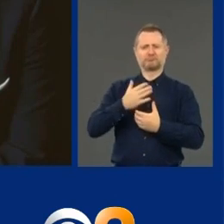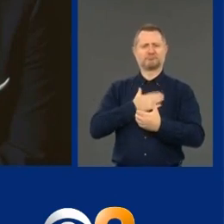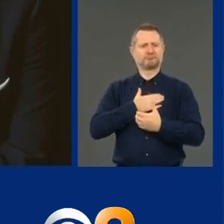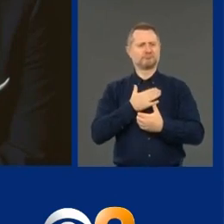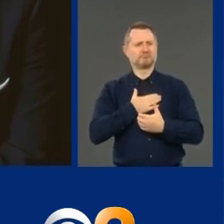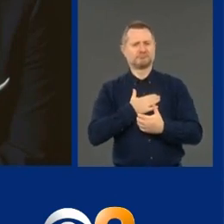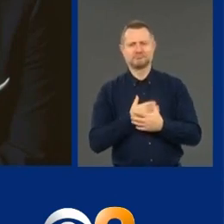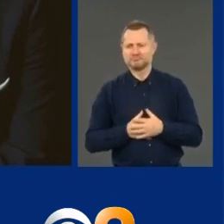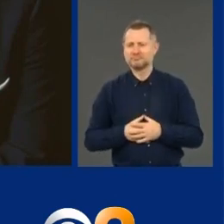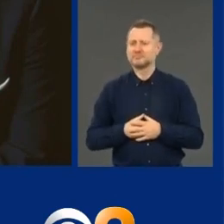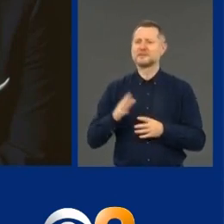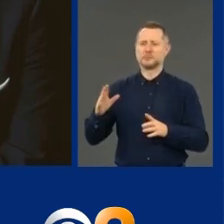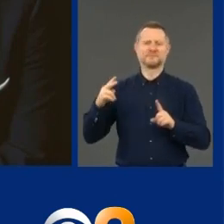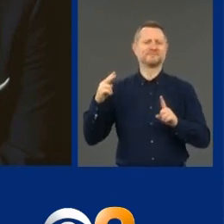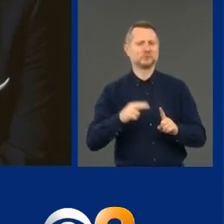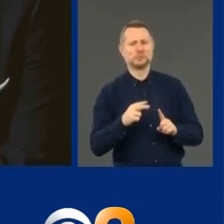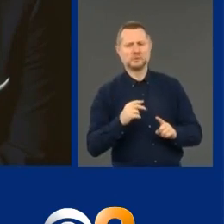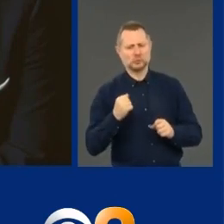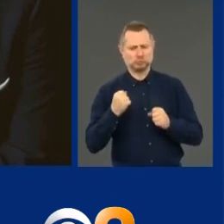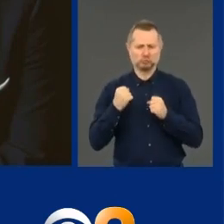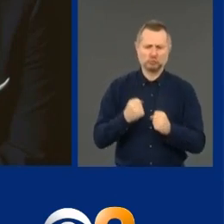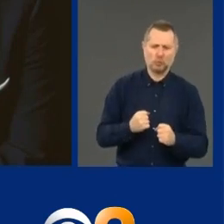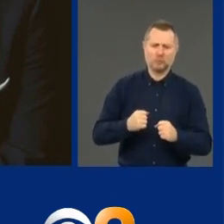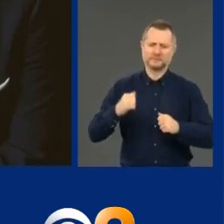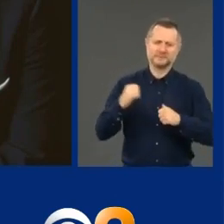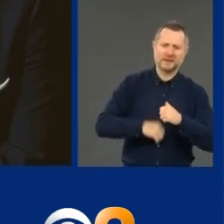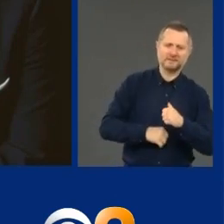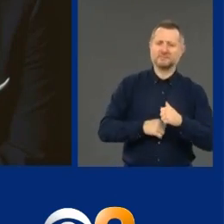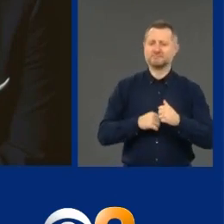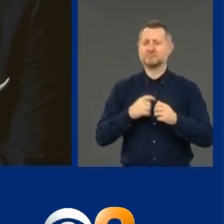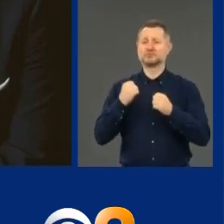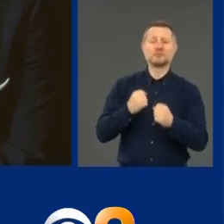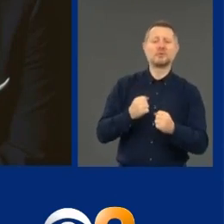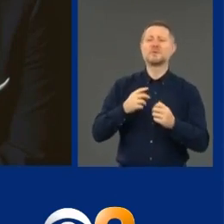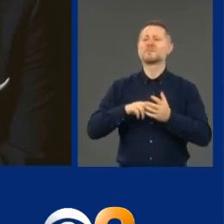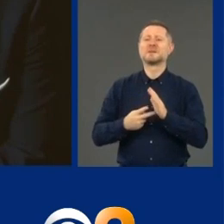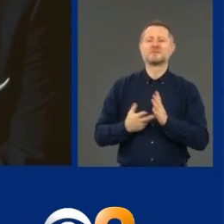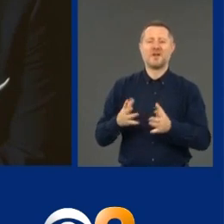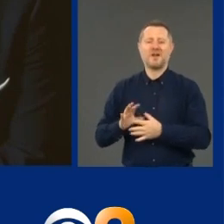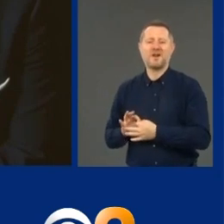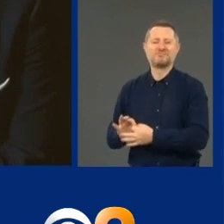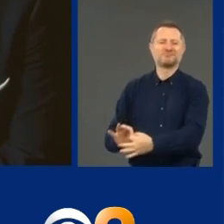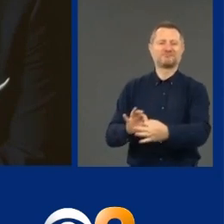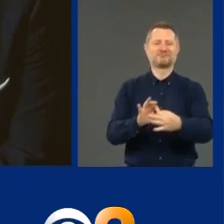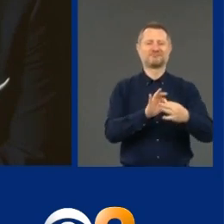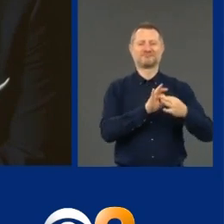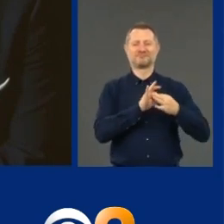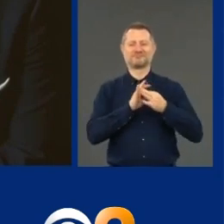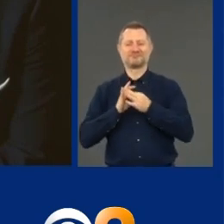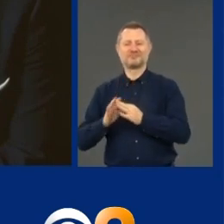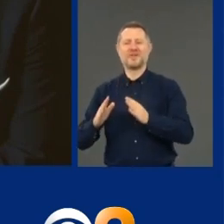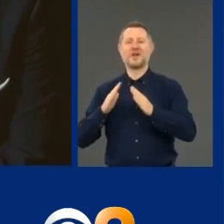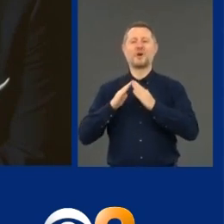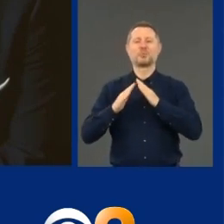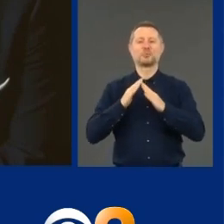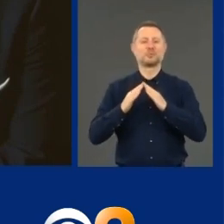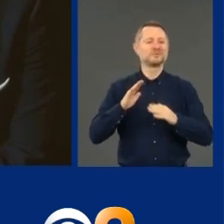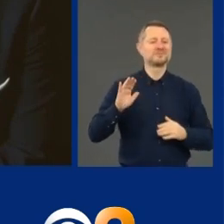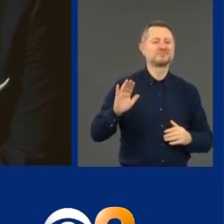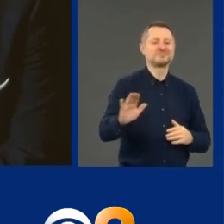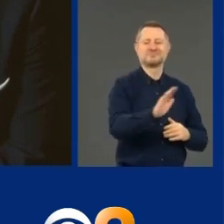definition of strong, that strength was in unity, and strength was in community,